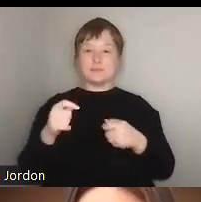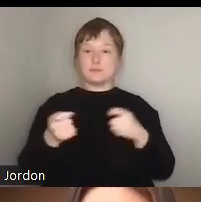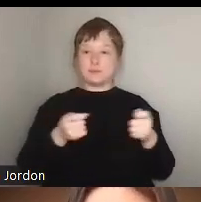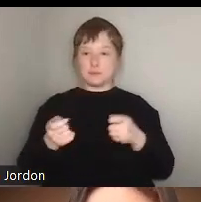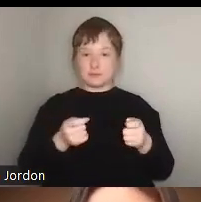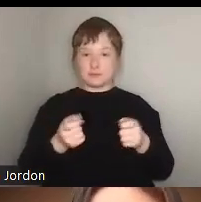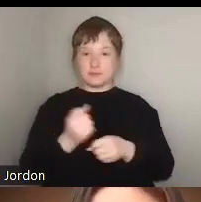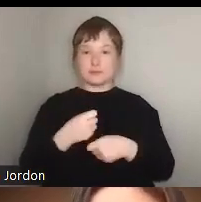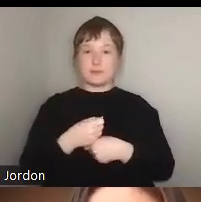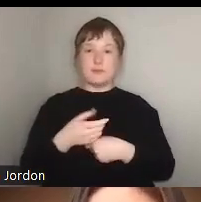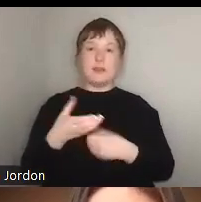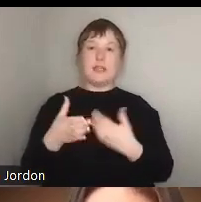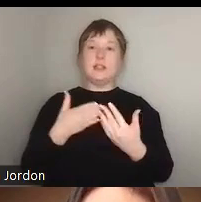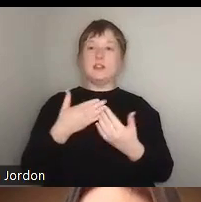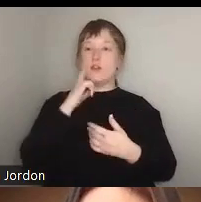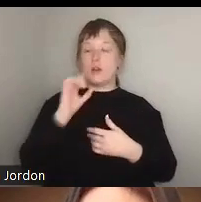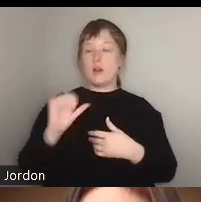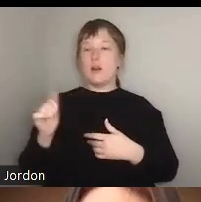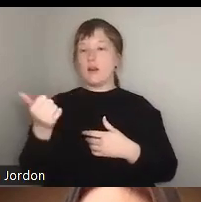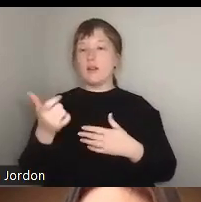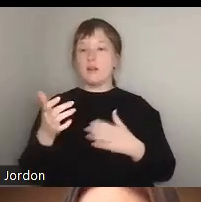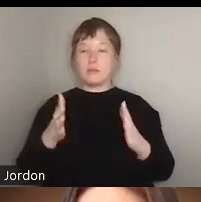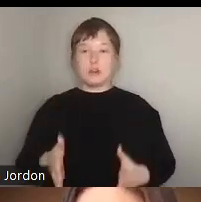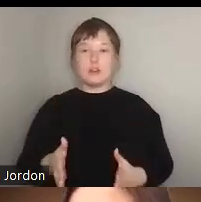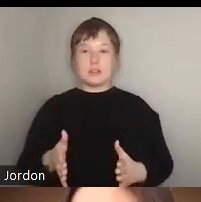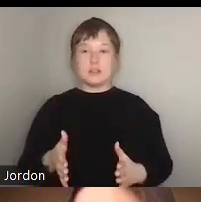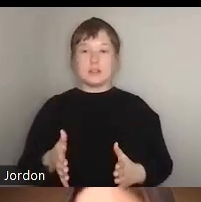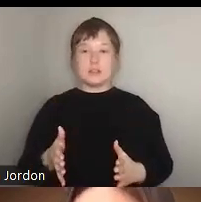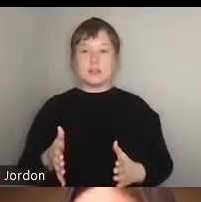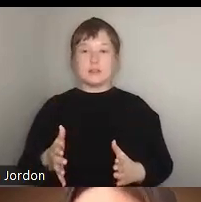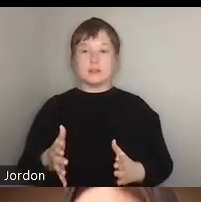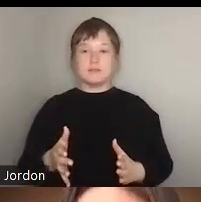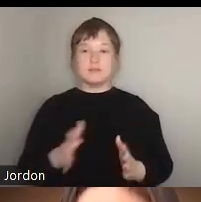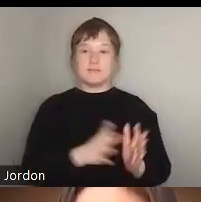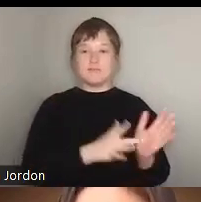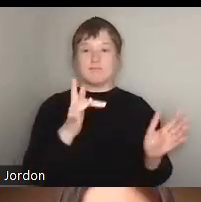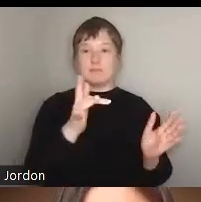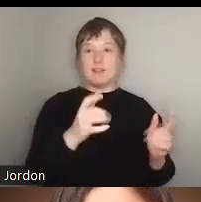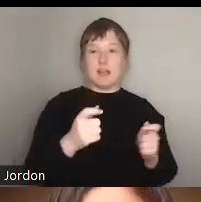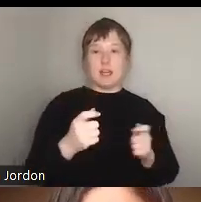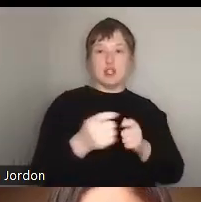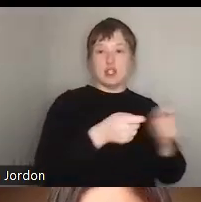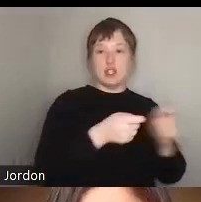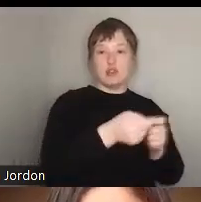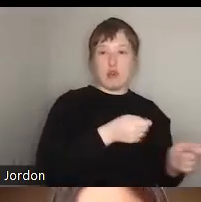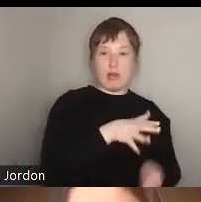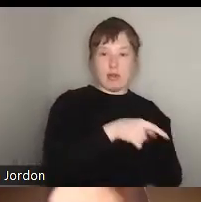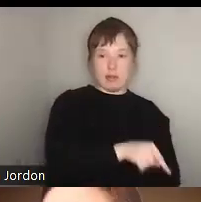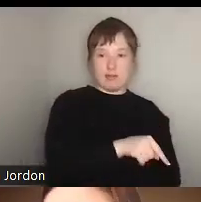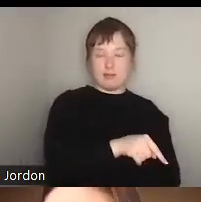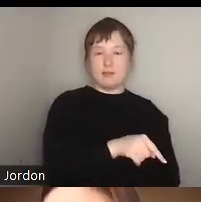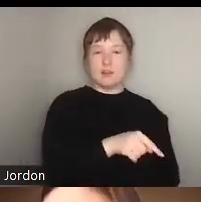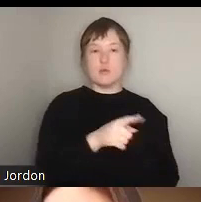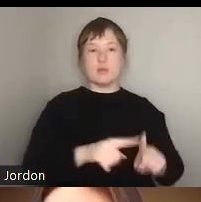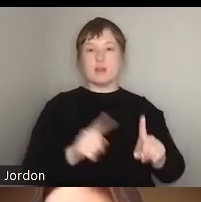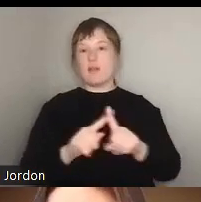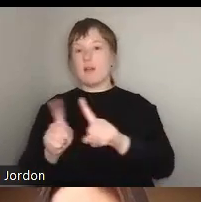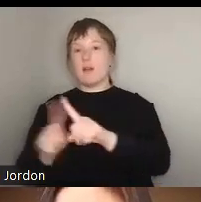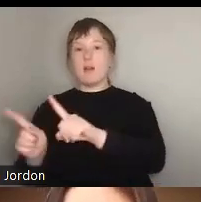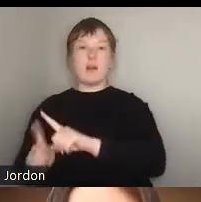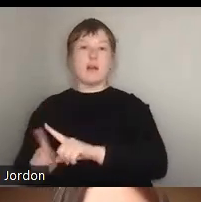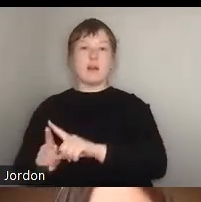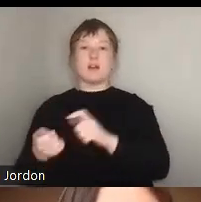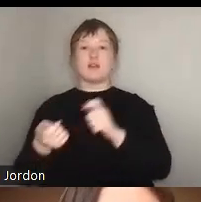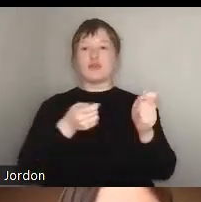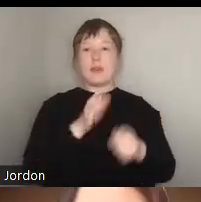it easier for somebody to abuse their control over somebody, especially, given all those different areas, they can control their